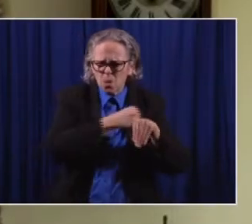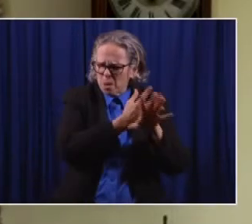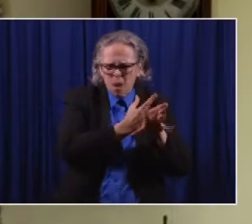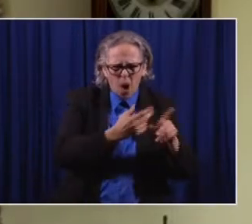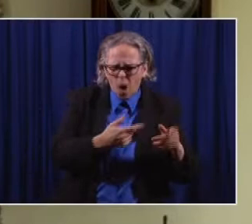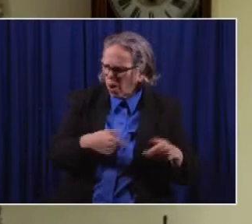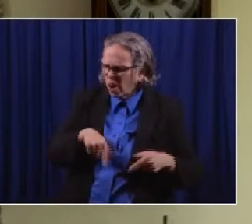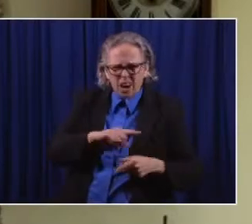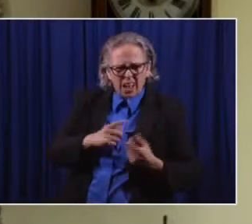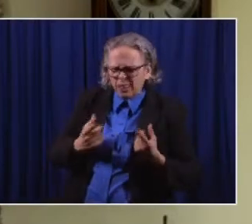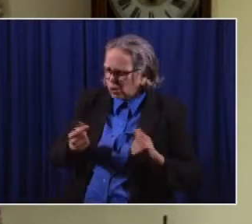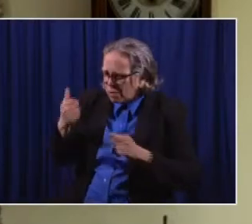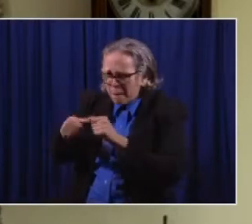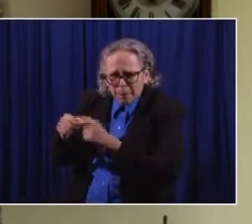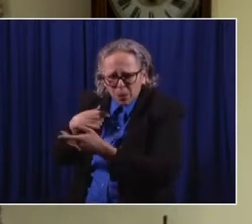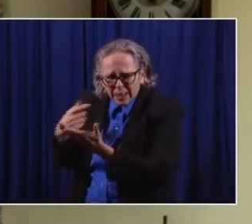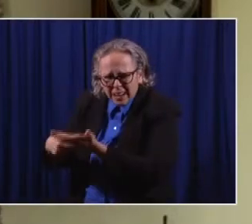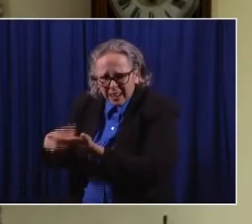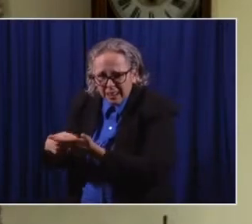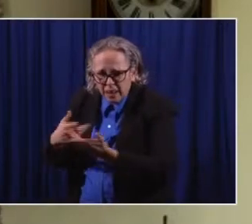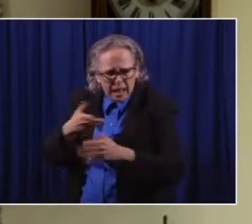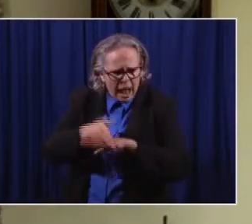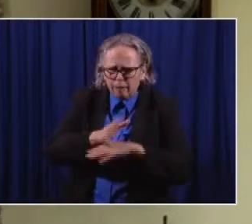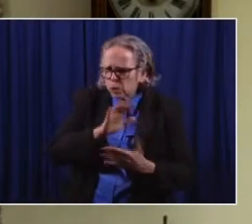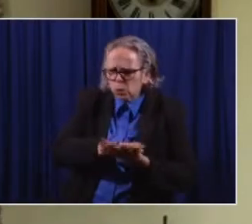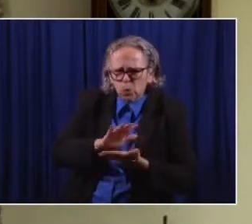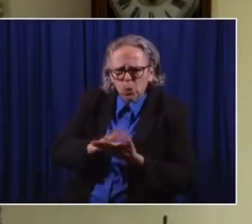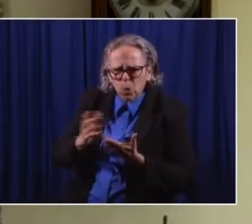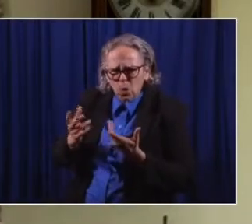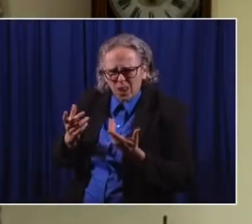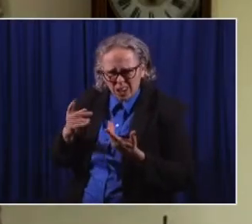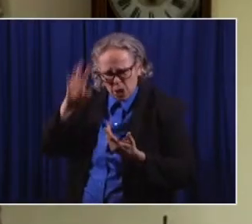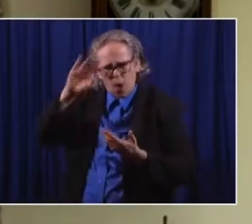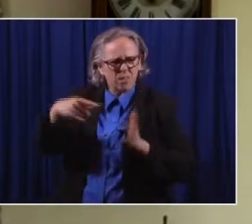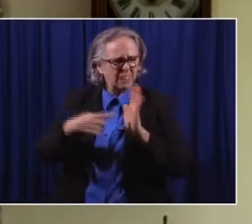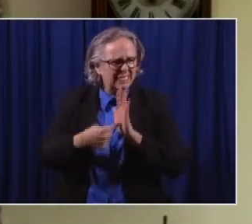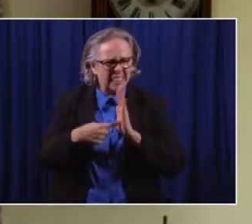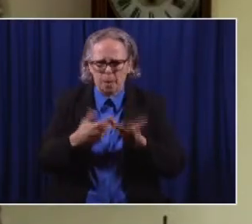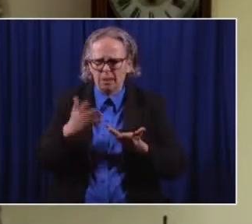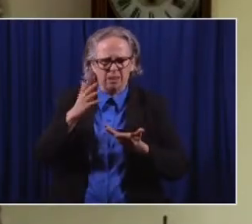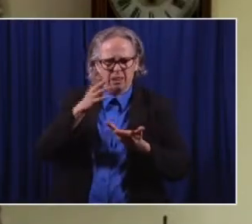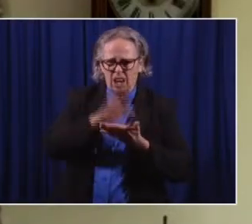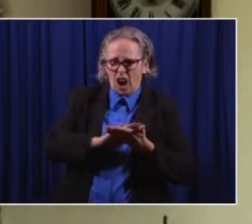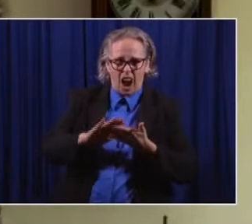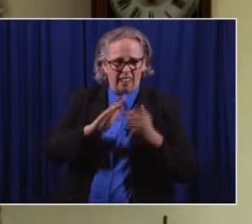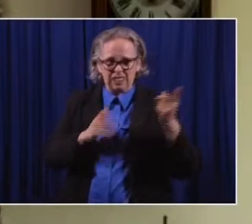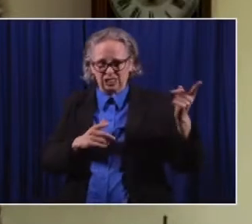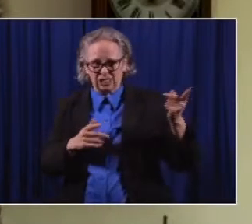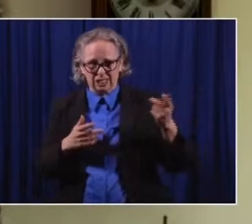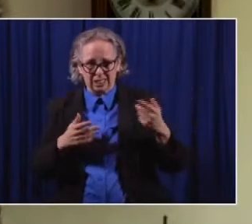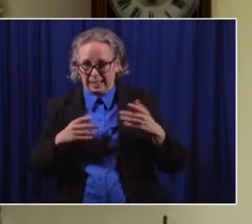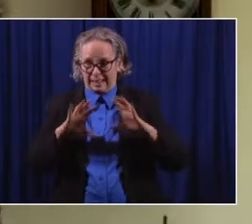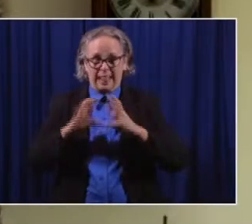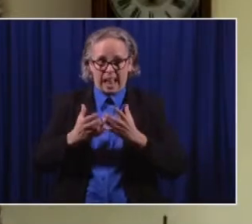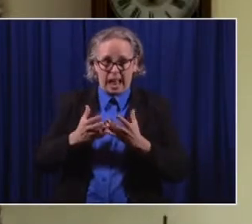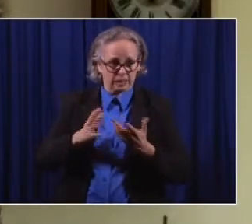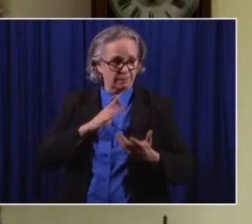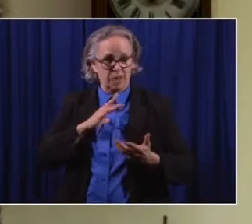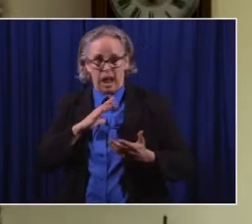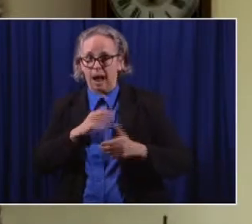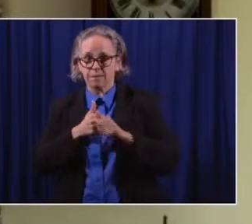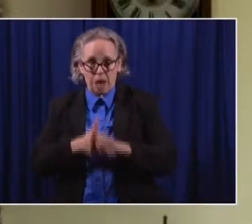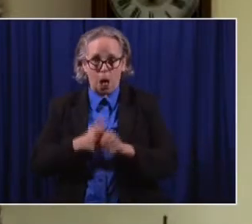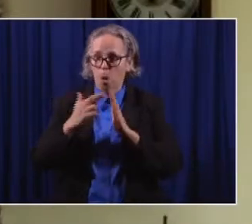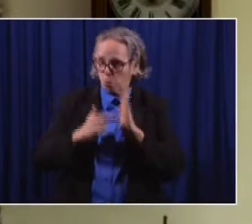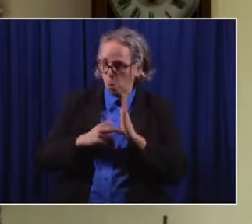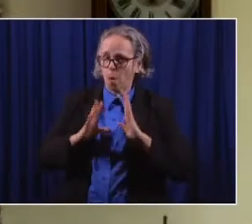the challenges for college students and for adults and all of us is, when we're not into that